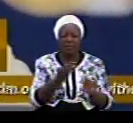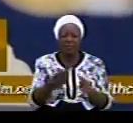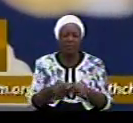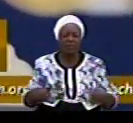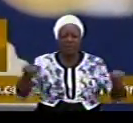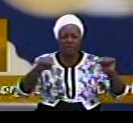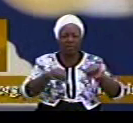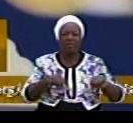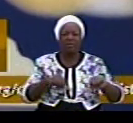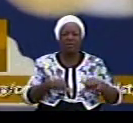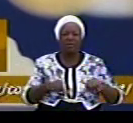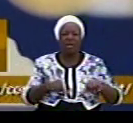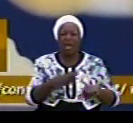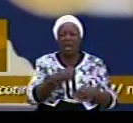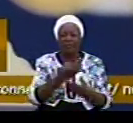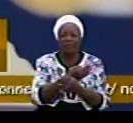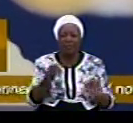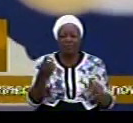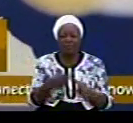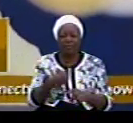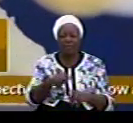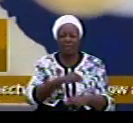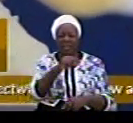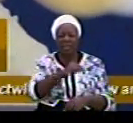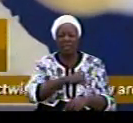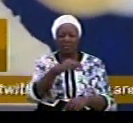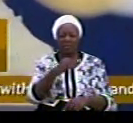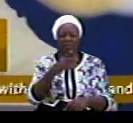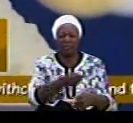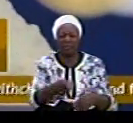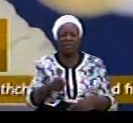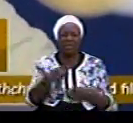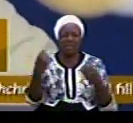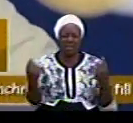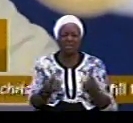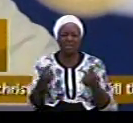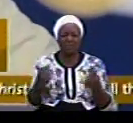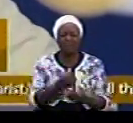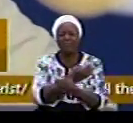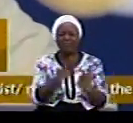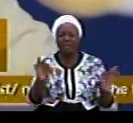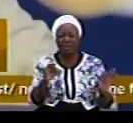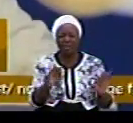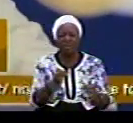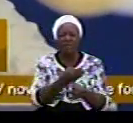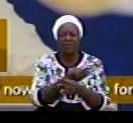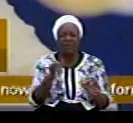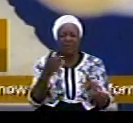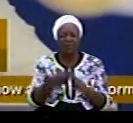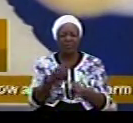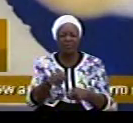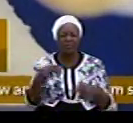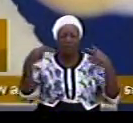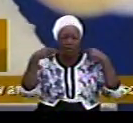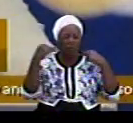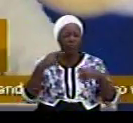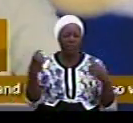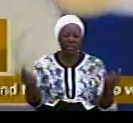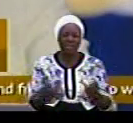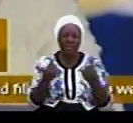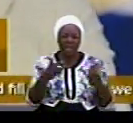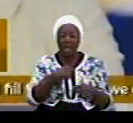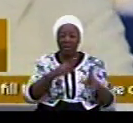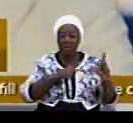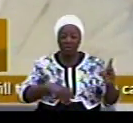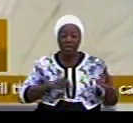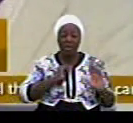condemnation. And free from the guilt of their sin. Free from the yoke of their sin. And Lord, I